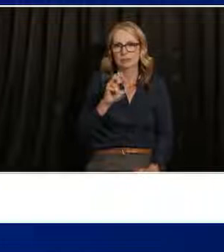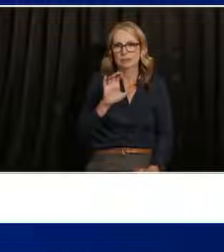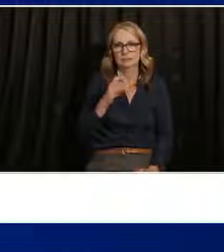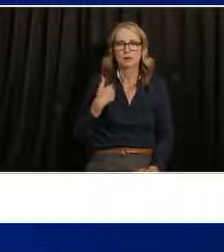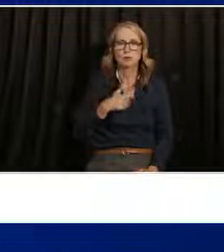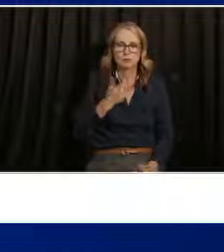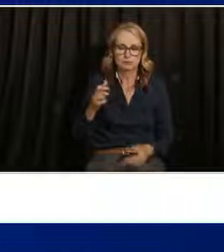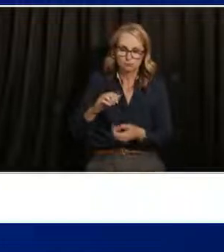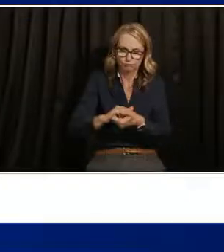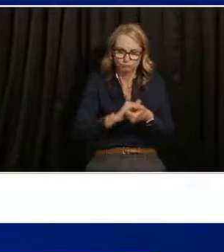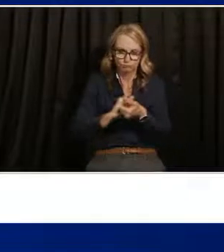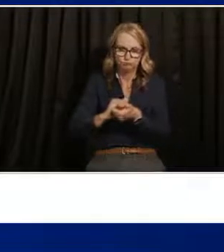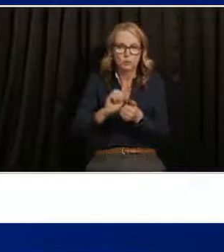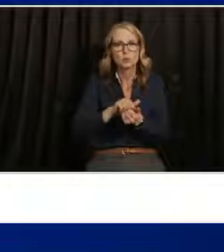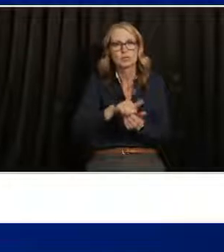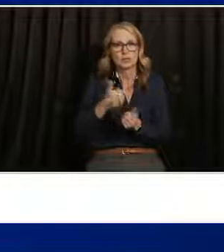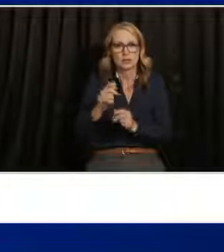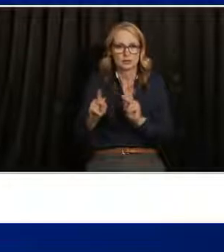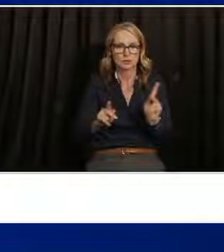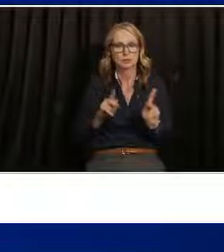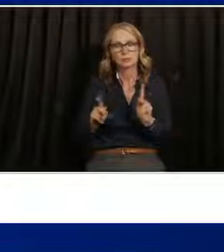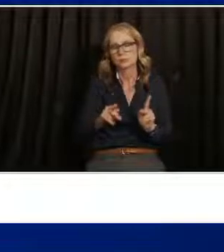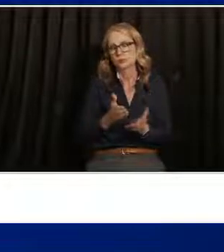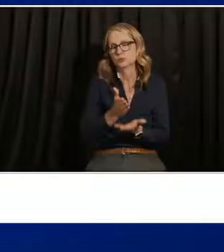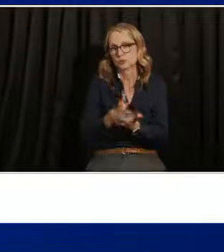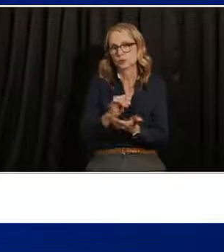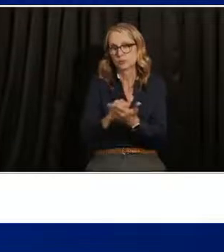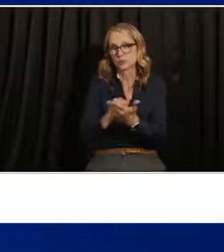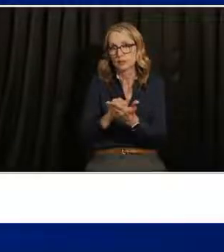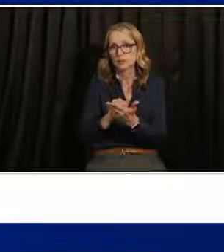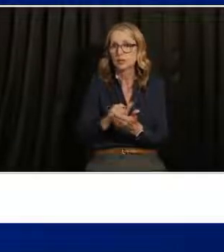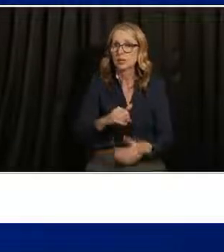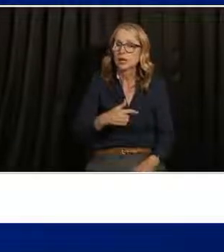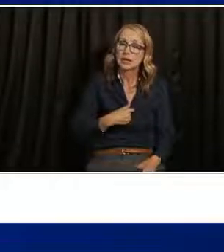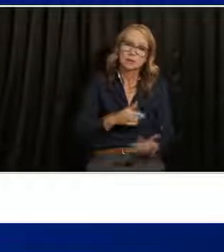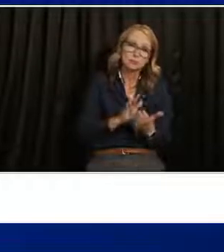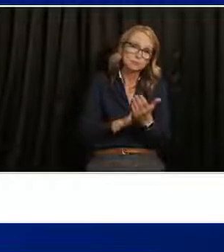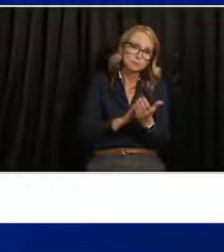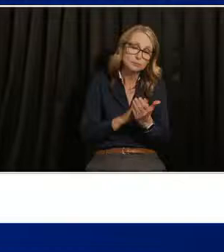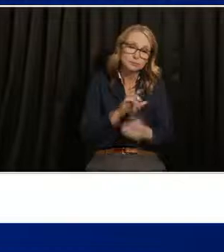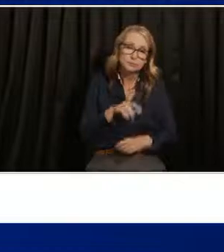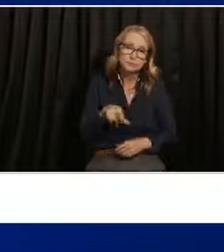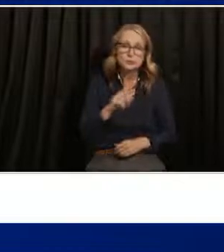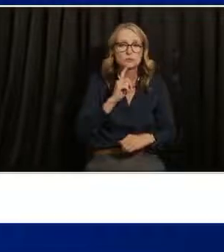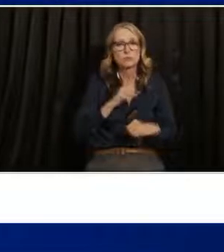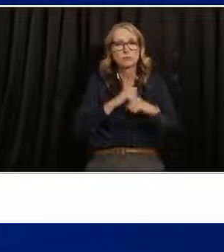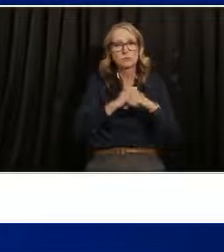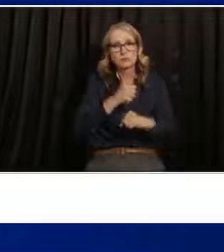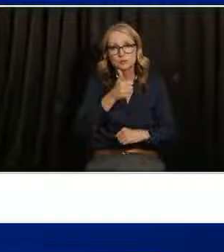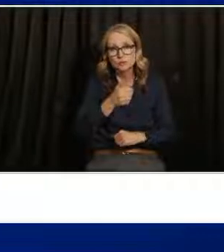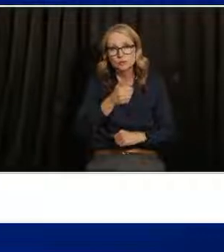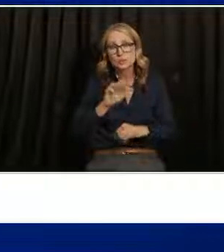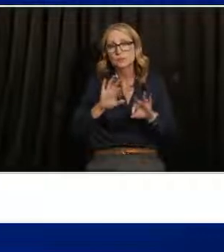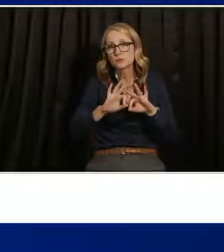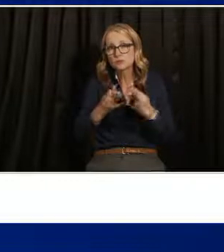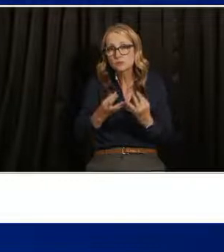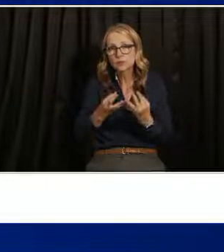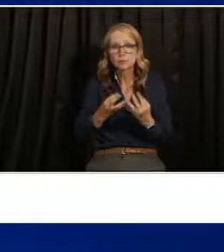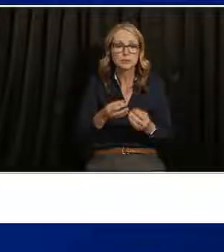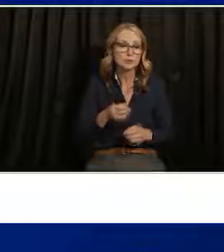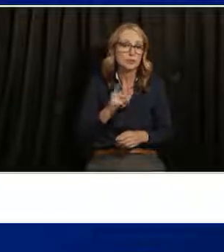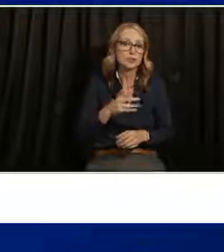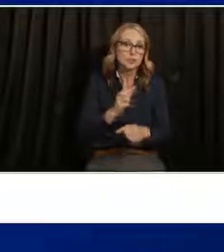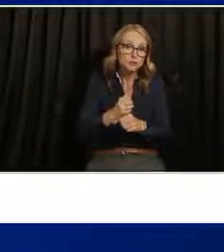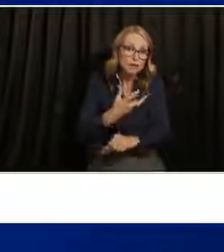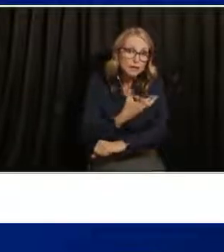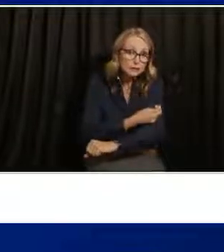us. And I really applaud every Coloradan who's done the right thing to protect themselves and their family, who's gotten vaccinated, who wears a mask when